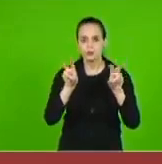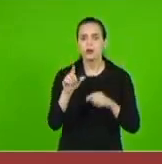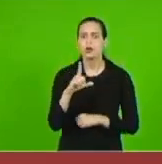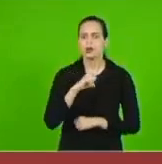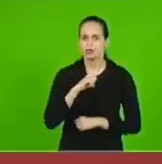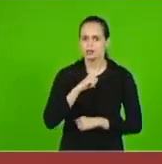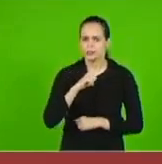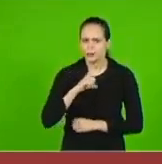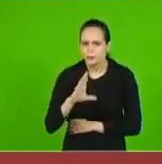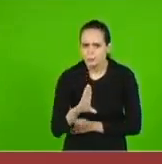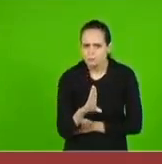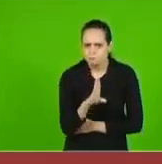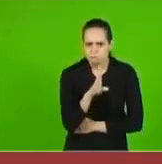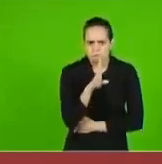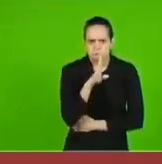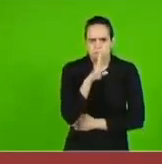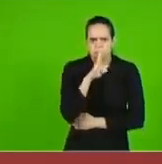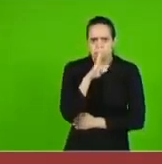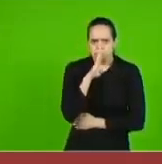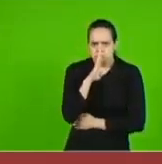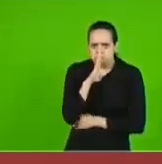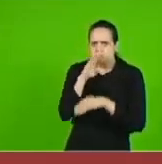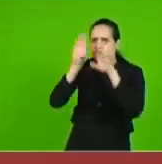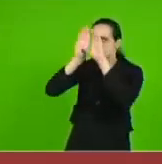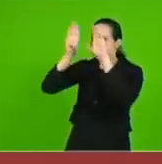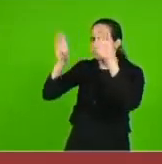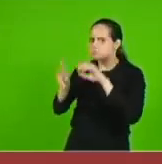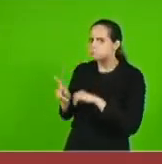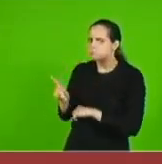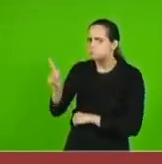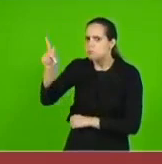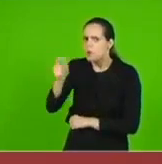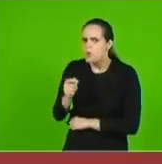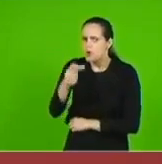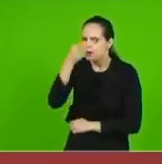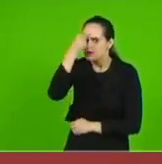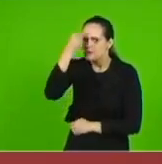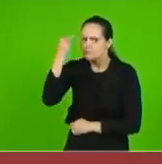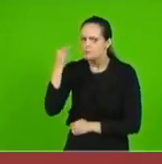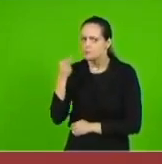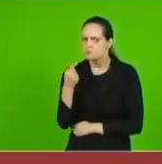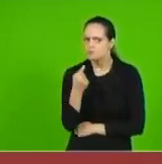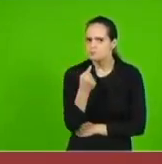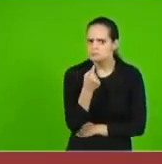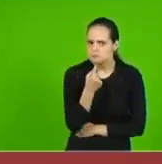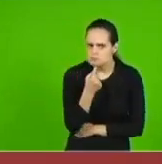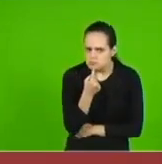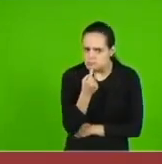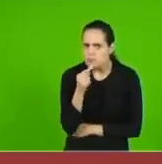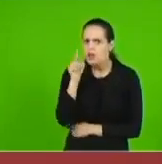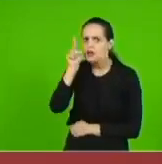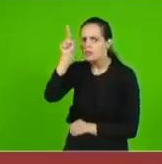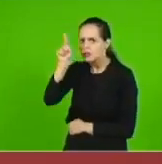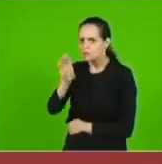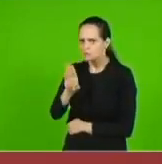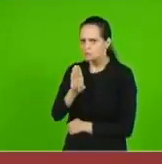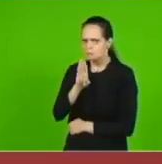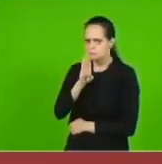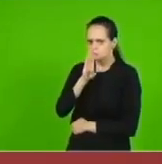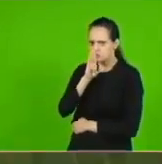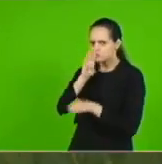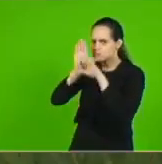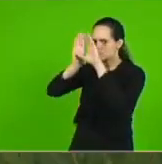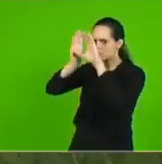that was silence in heaven for almost 7 hours. Now, brethren, the